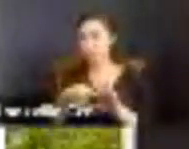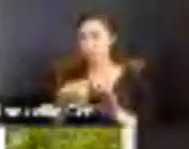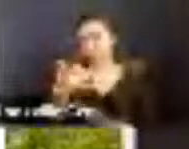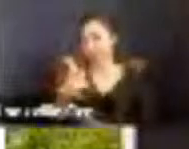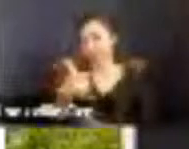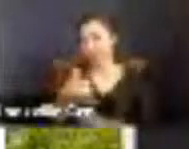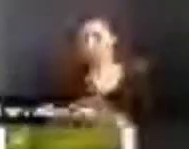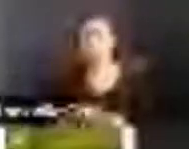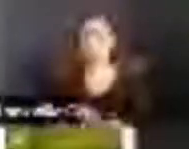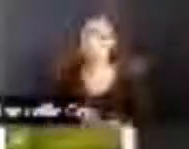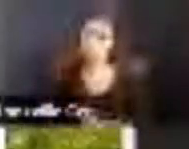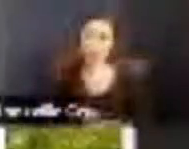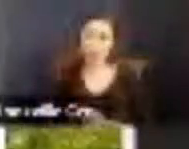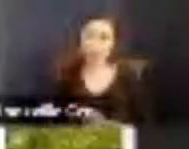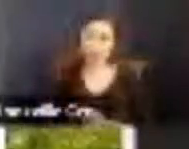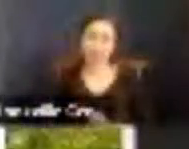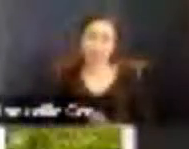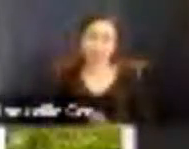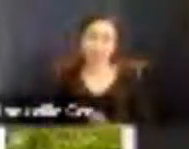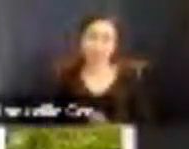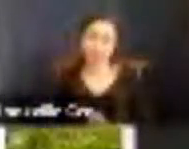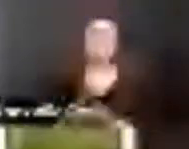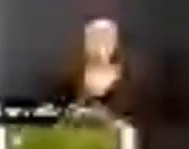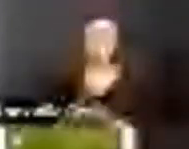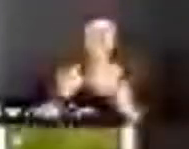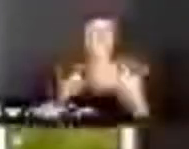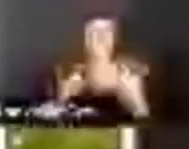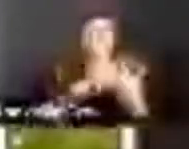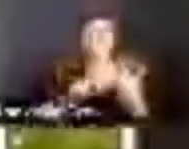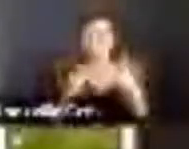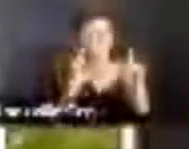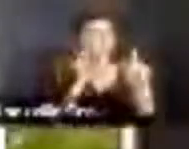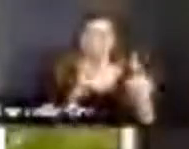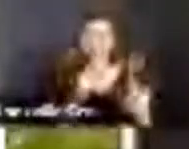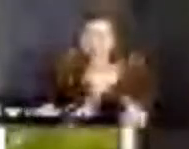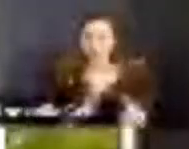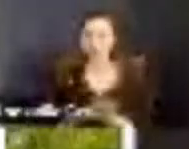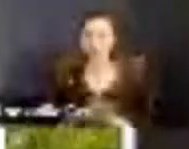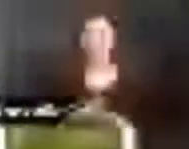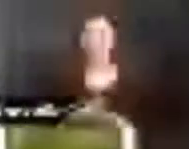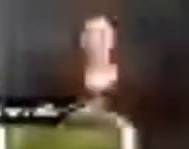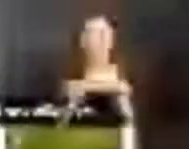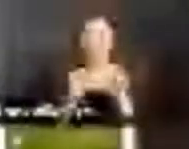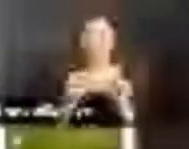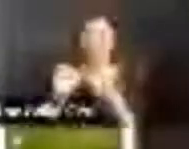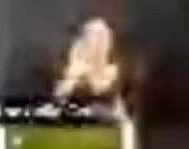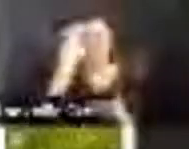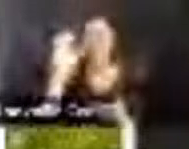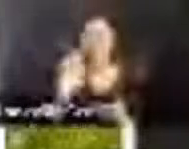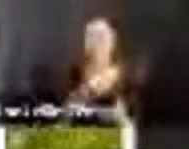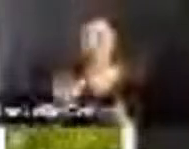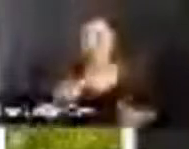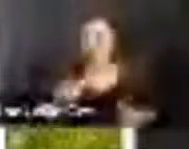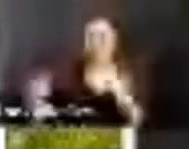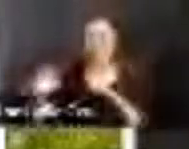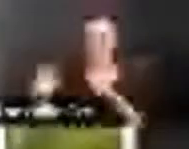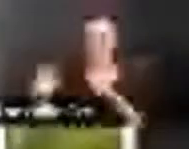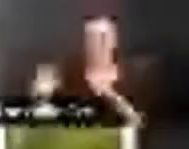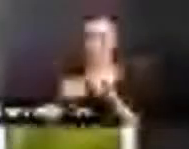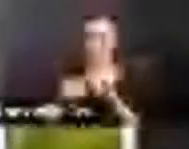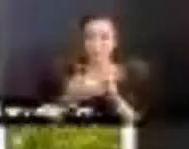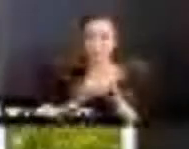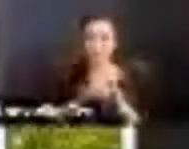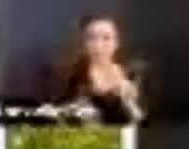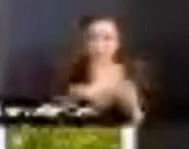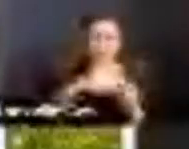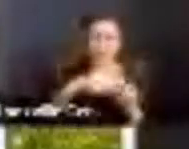yellow. Our fifth benchmark, sustained or decreased COVID-19 related death for identified positive or probable